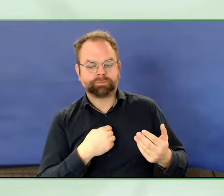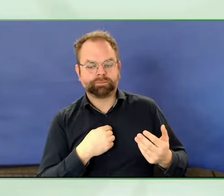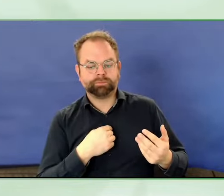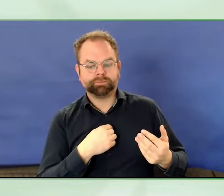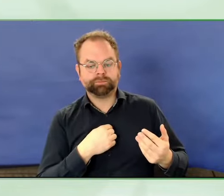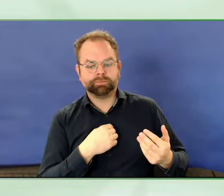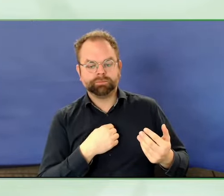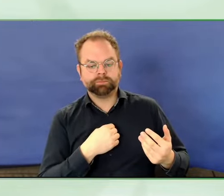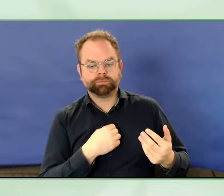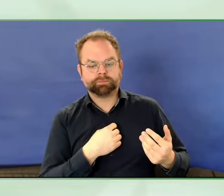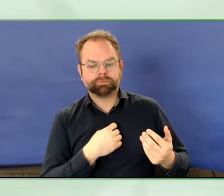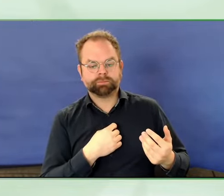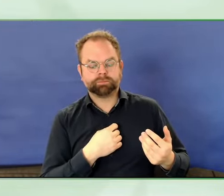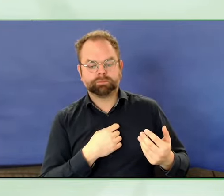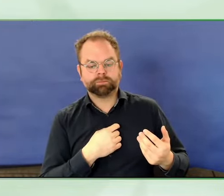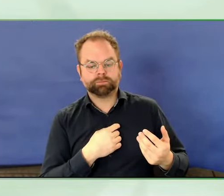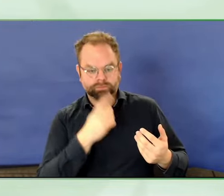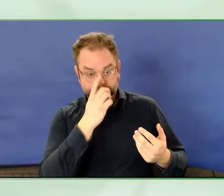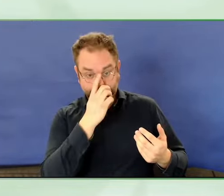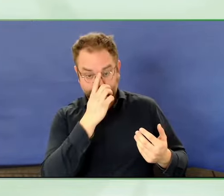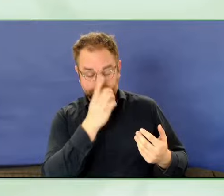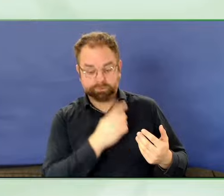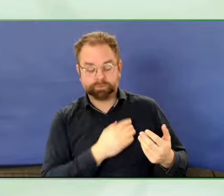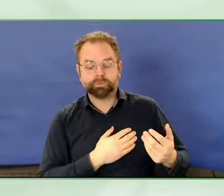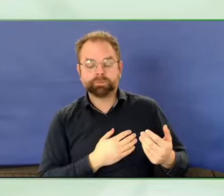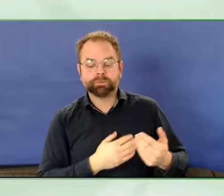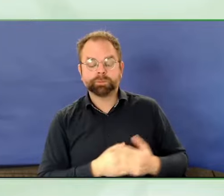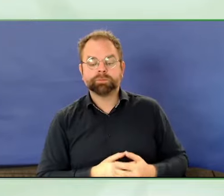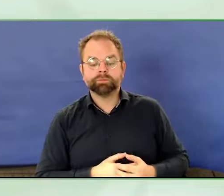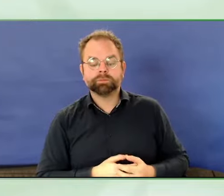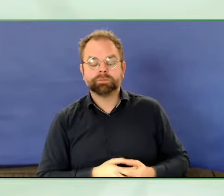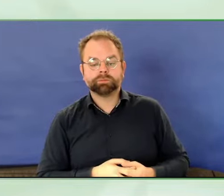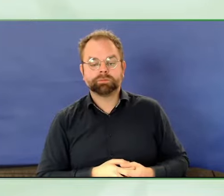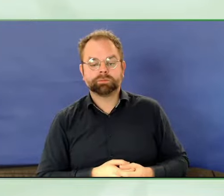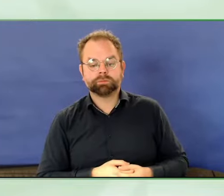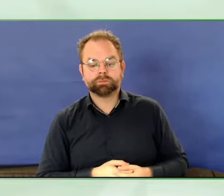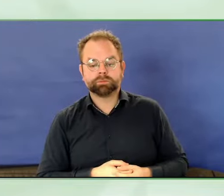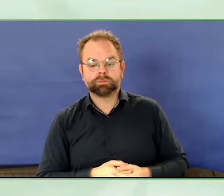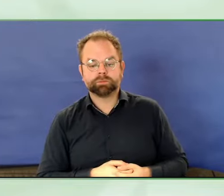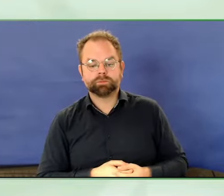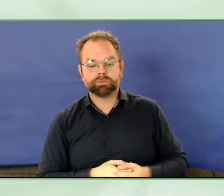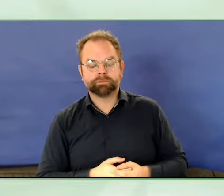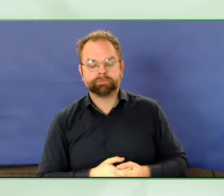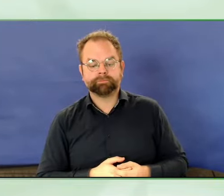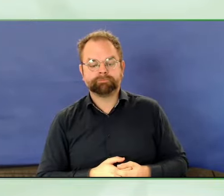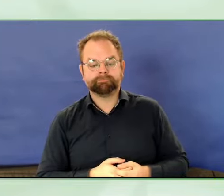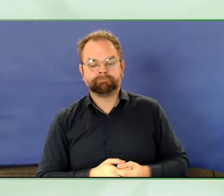of Augenhoehe, black blazer with beige trousers and shoes.